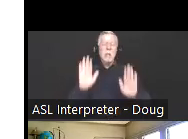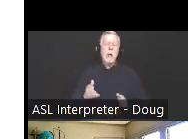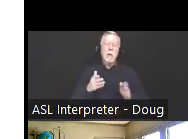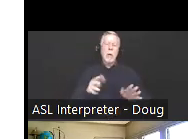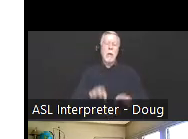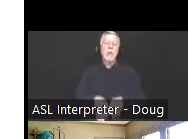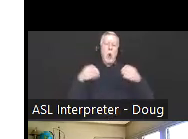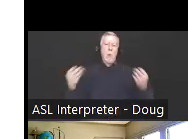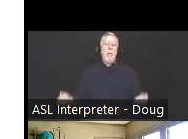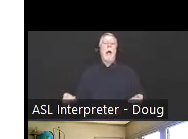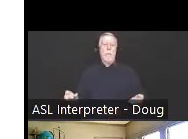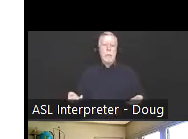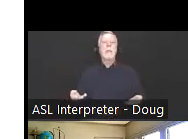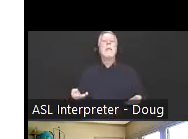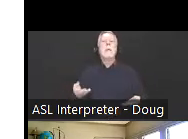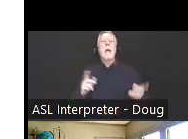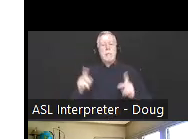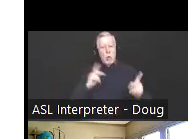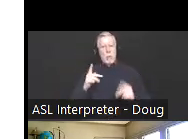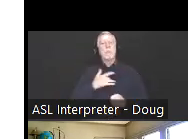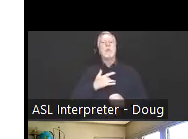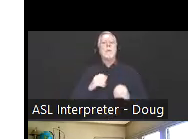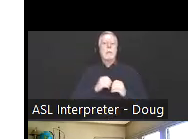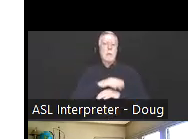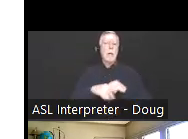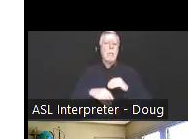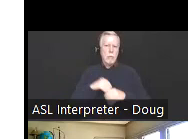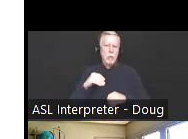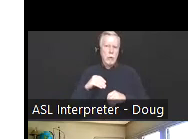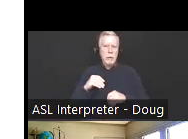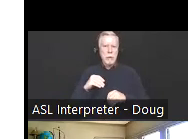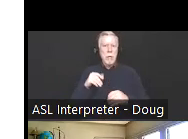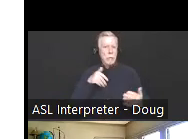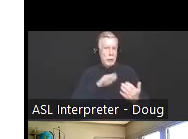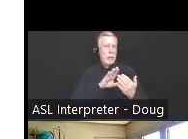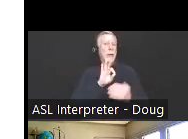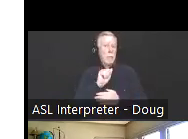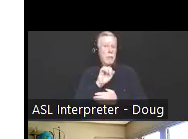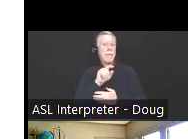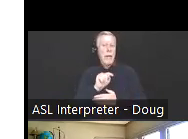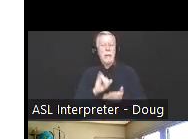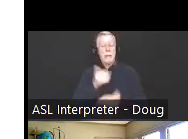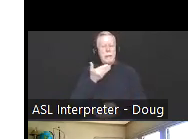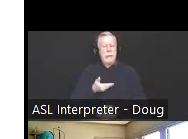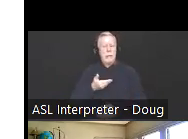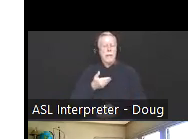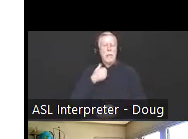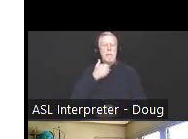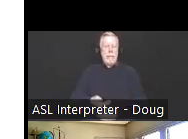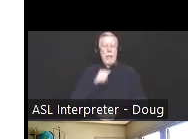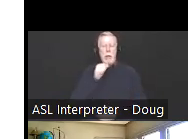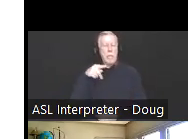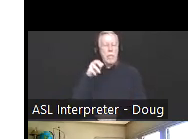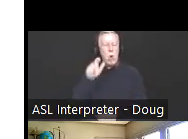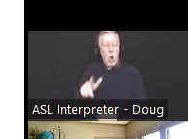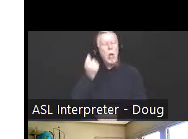them a level of comfort in dealing with the fact, and I'm saying this isn't Paul, that we screwed this up